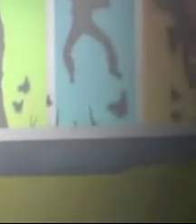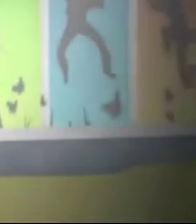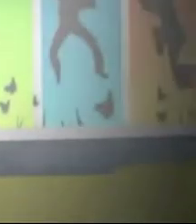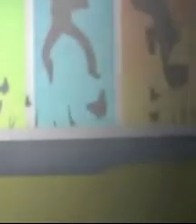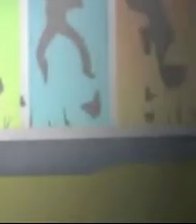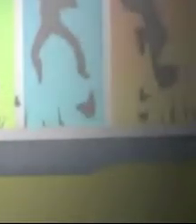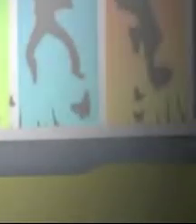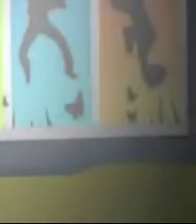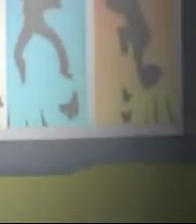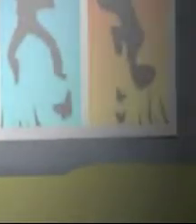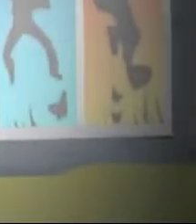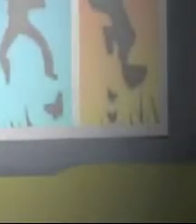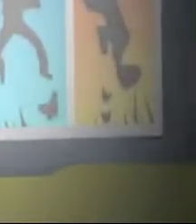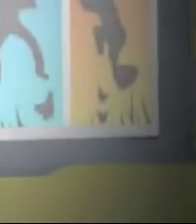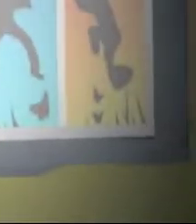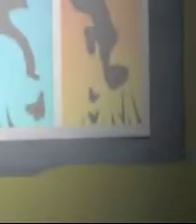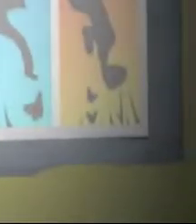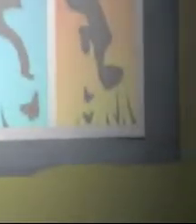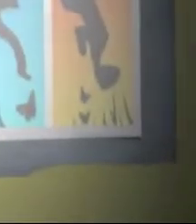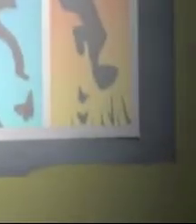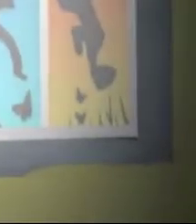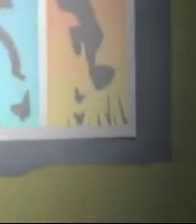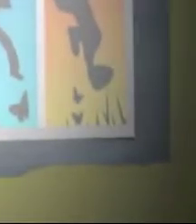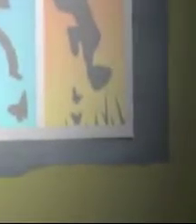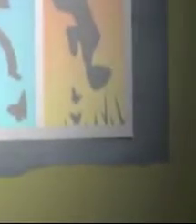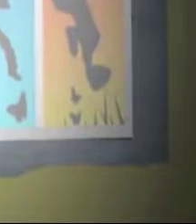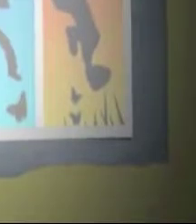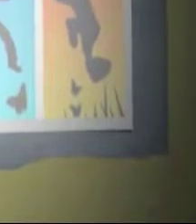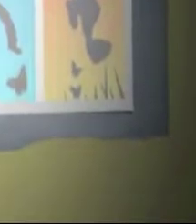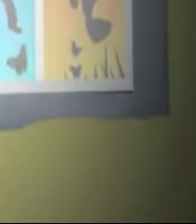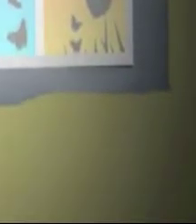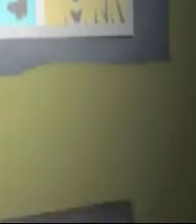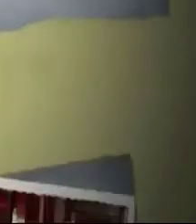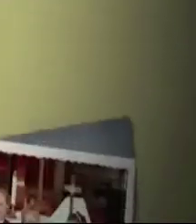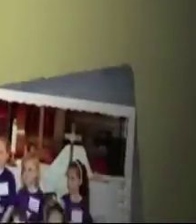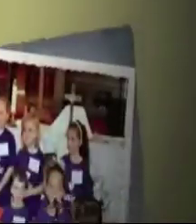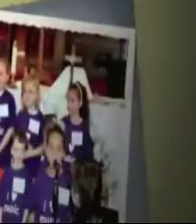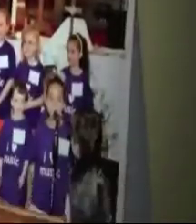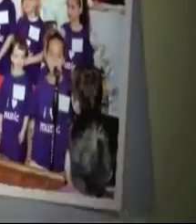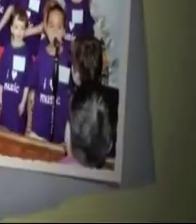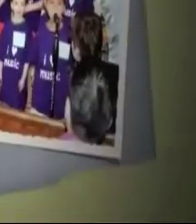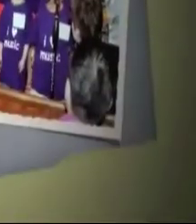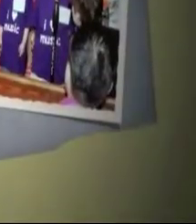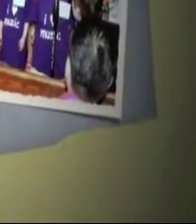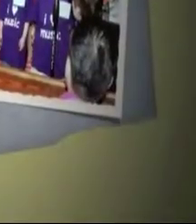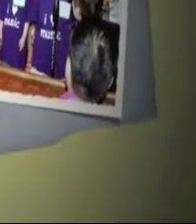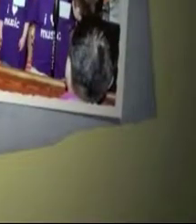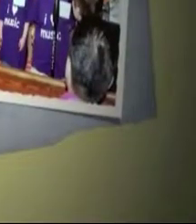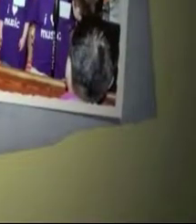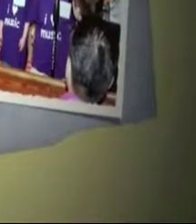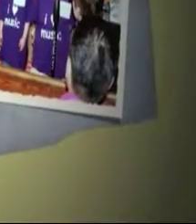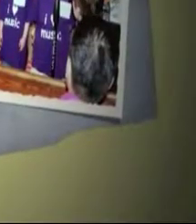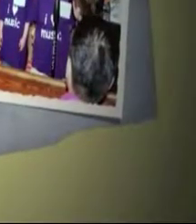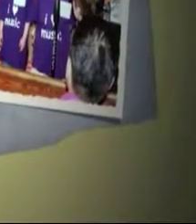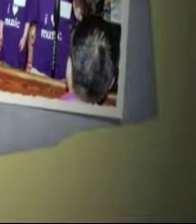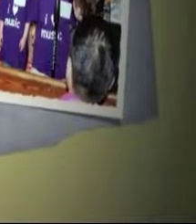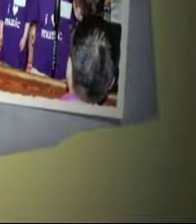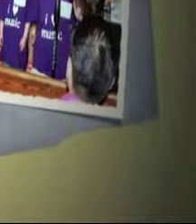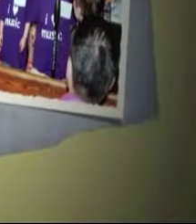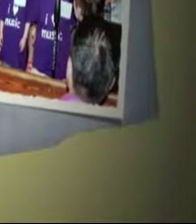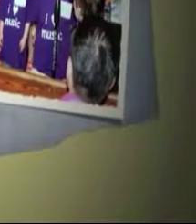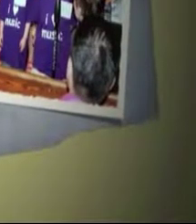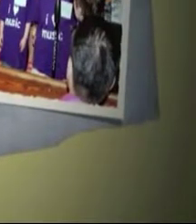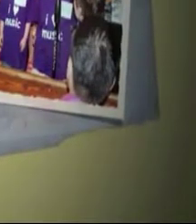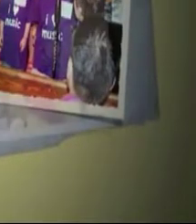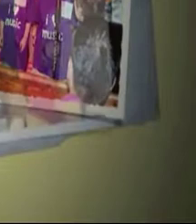honors diversity. Our number one priority this past year has been our children's ministry. We're attracting more parents and children to our